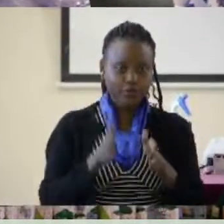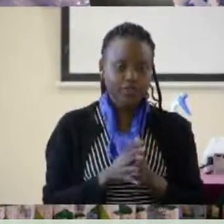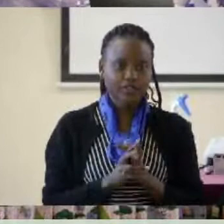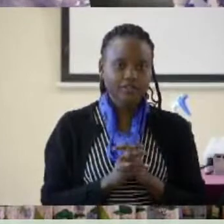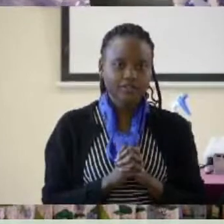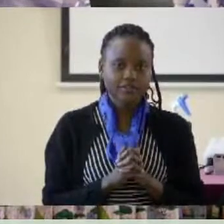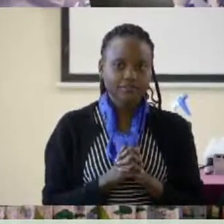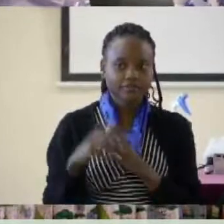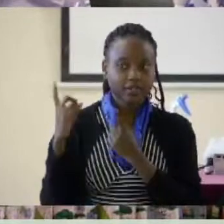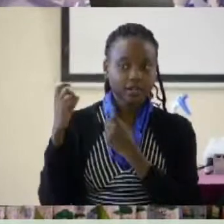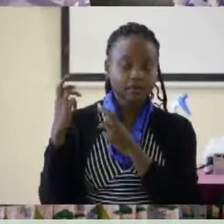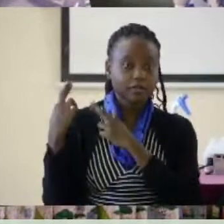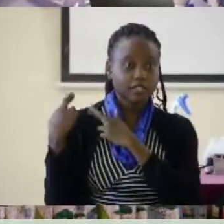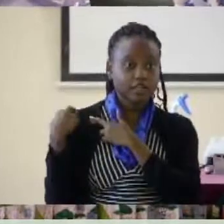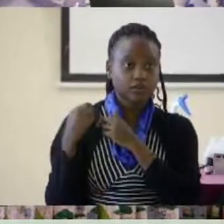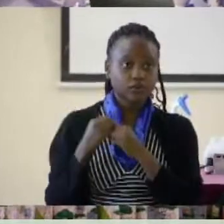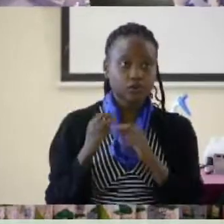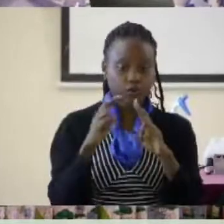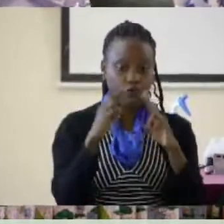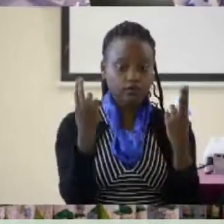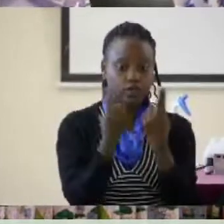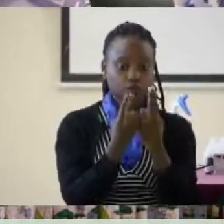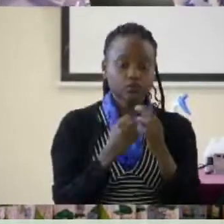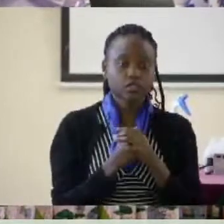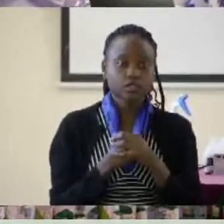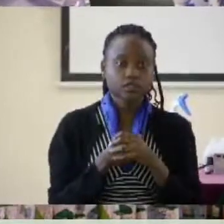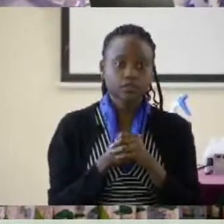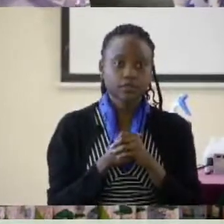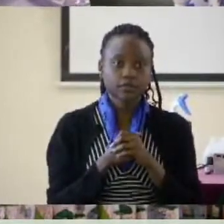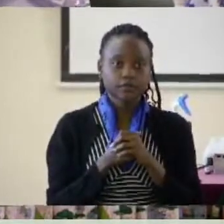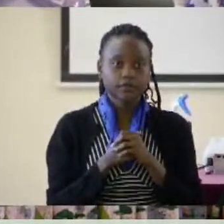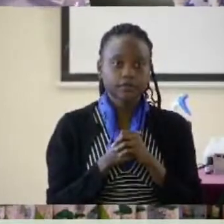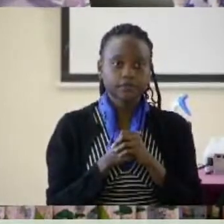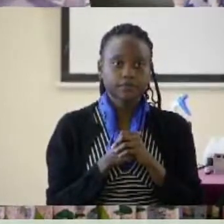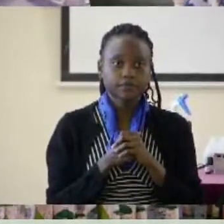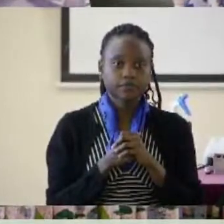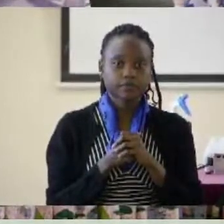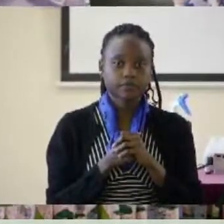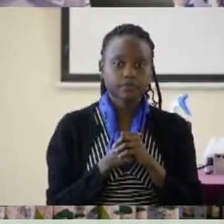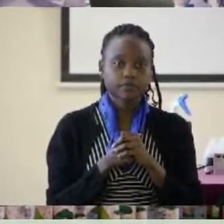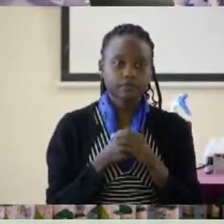The expected role of this unit, we have some,